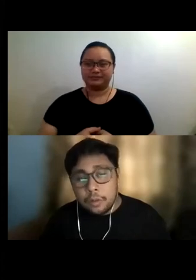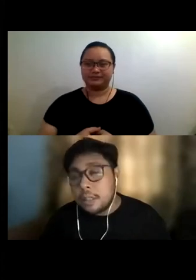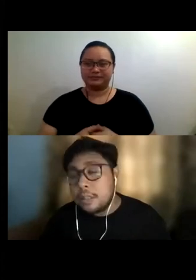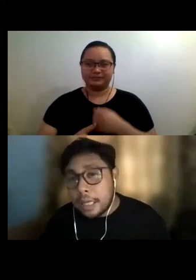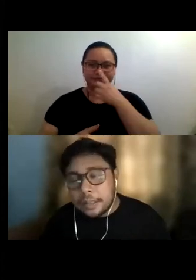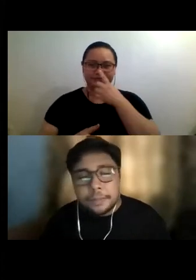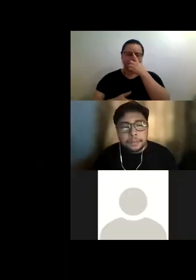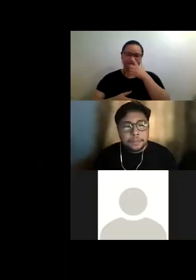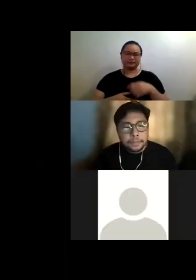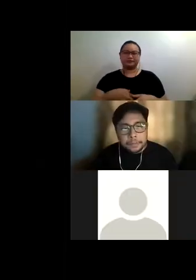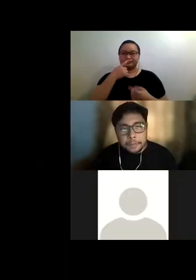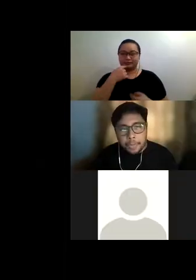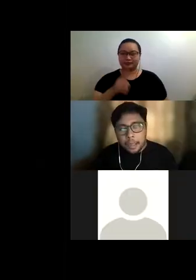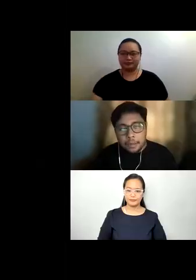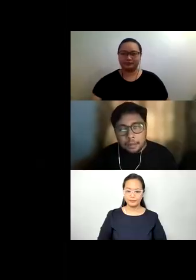to this day.